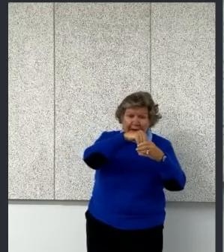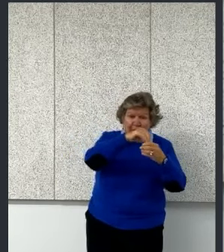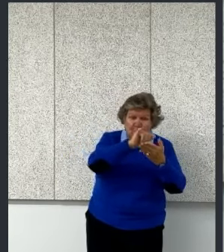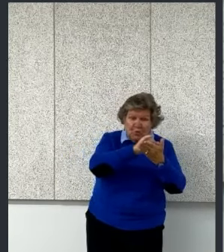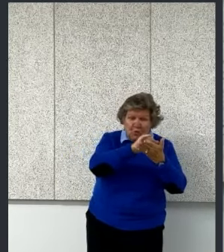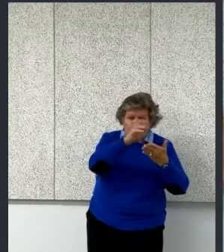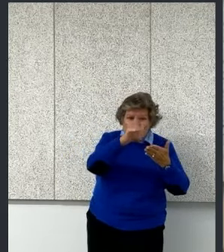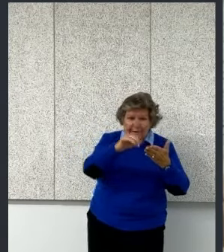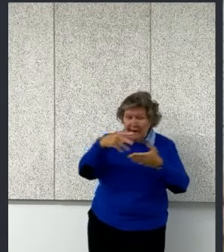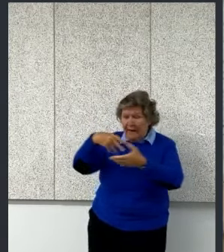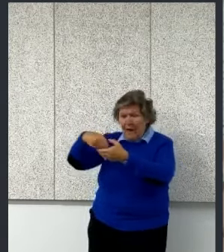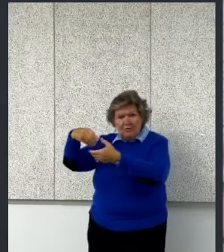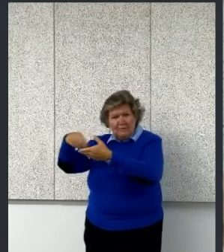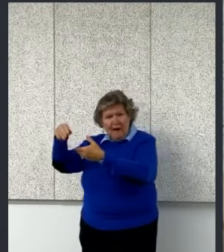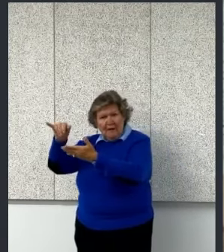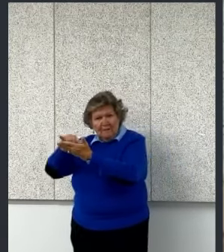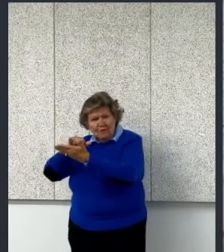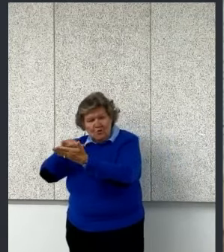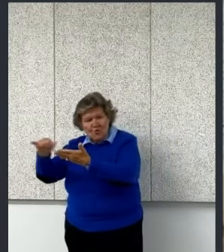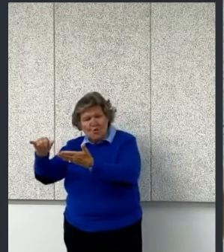feel really curious about